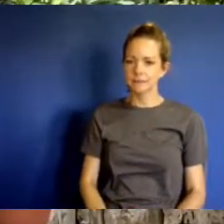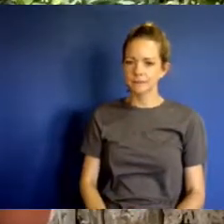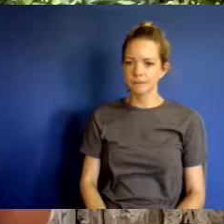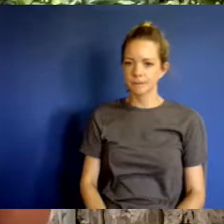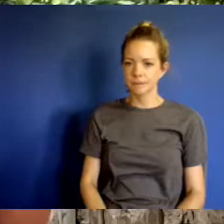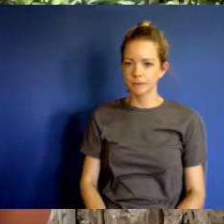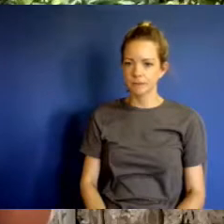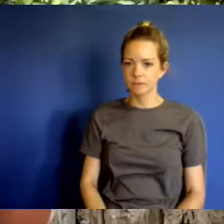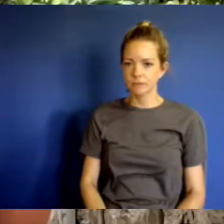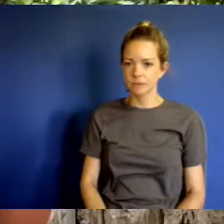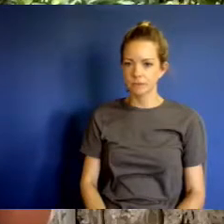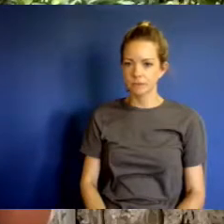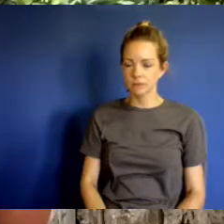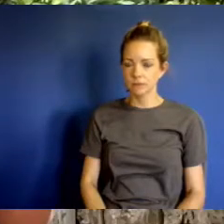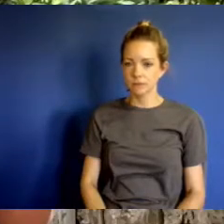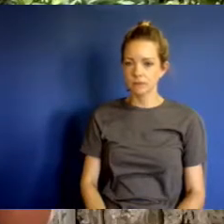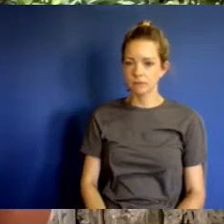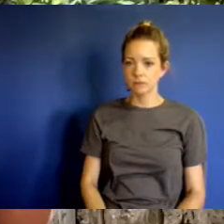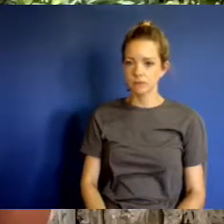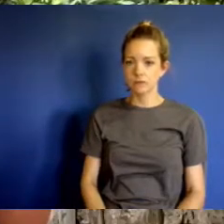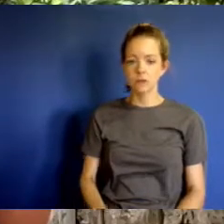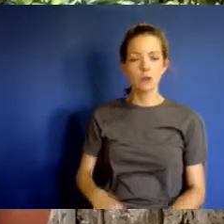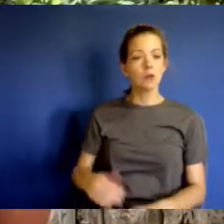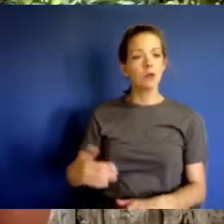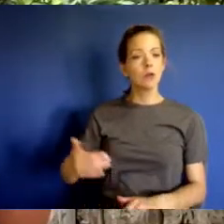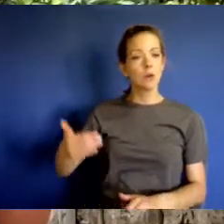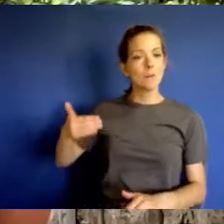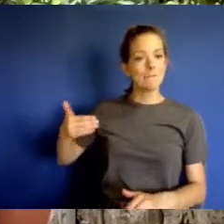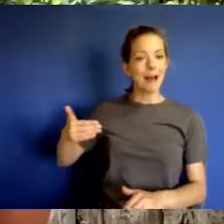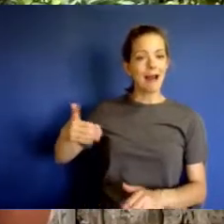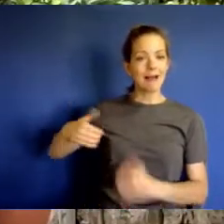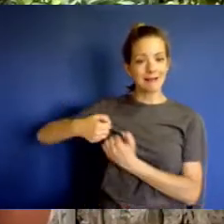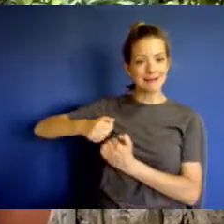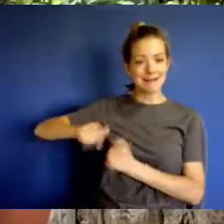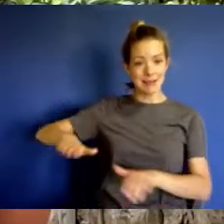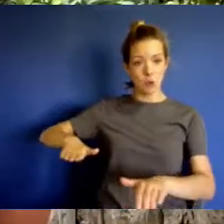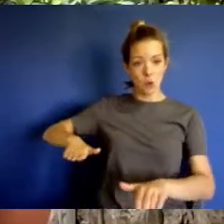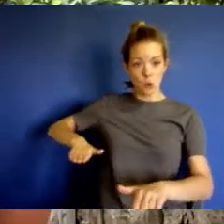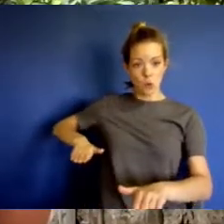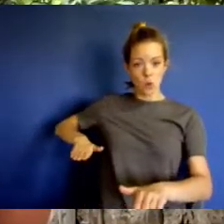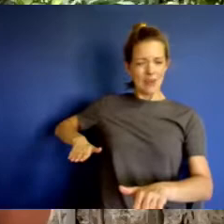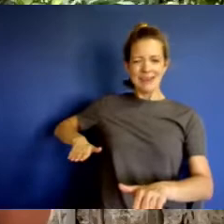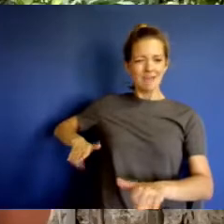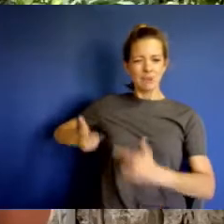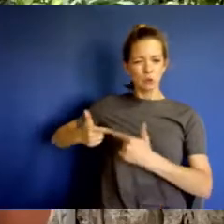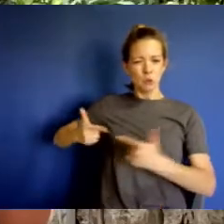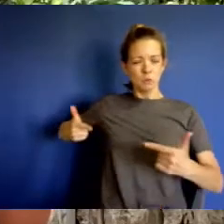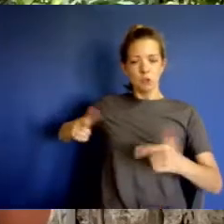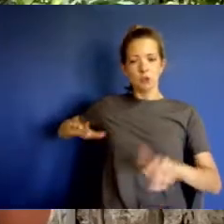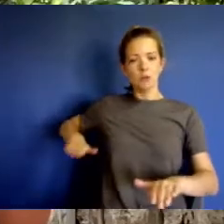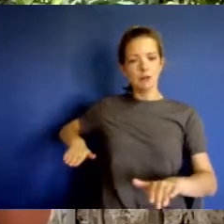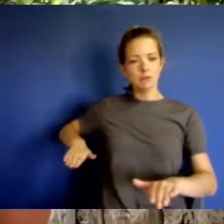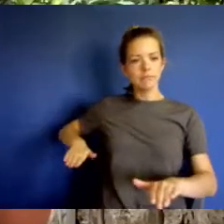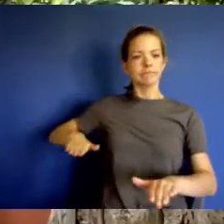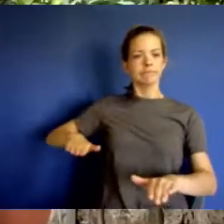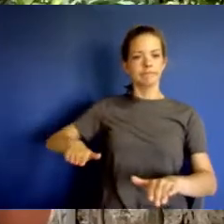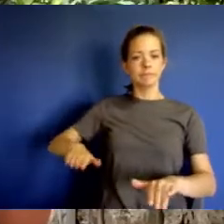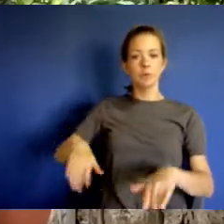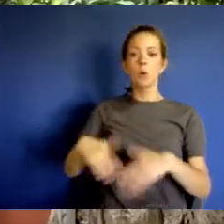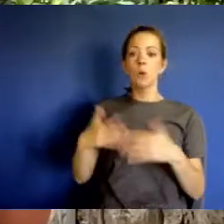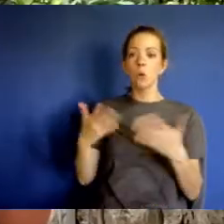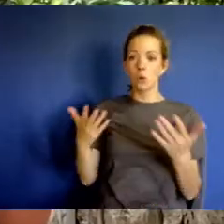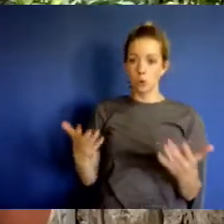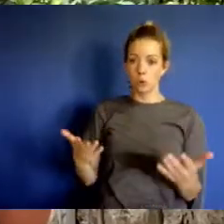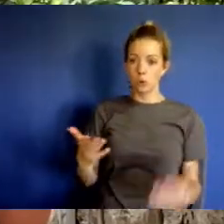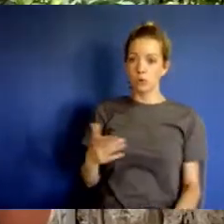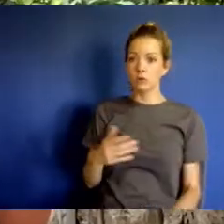The kind of further back the knee is, the more you're going to feel it. So maybe if it's too intense, bring the knee in a little bit.